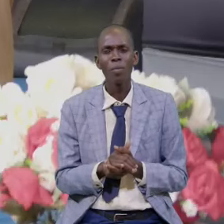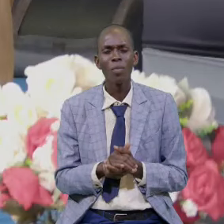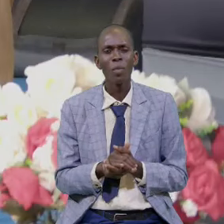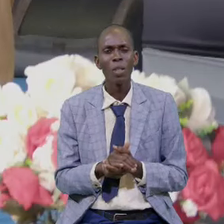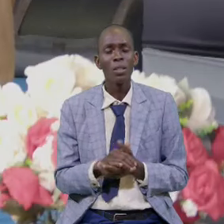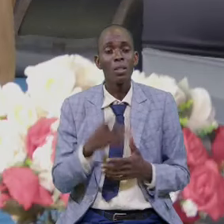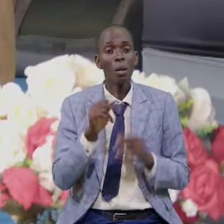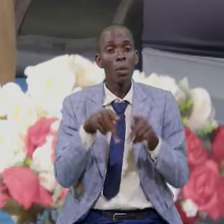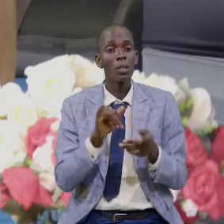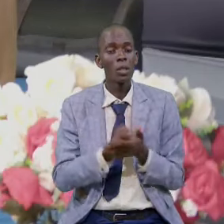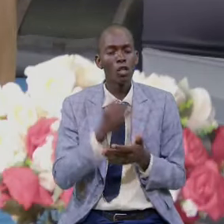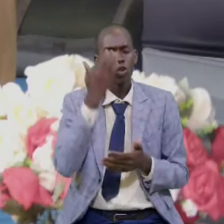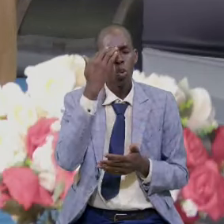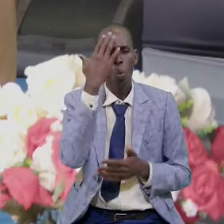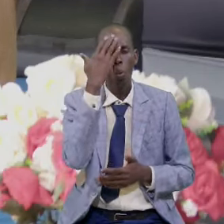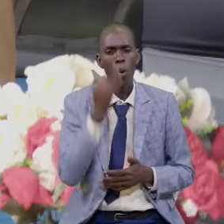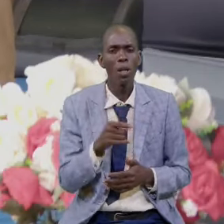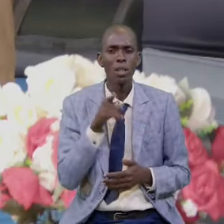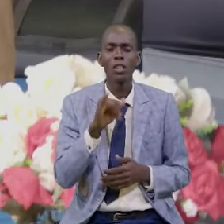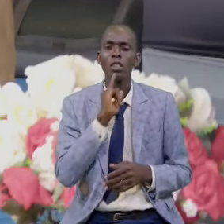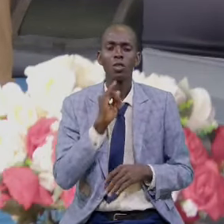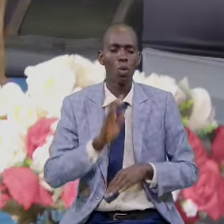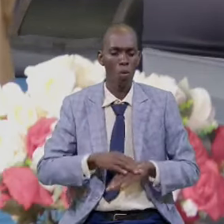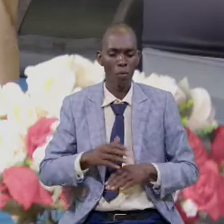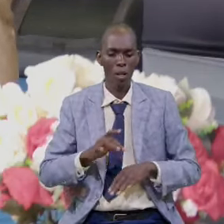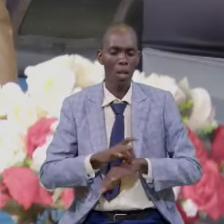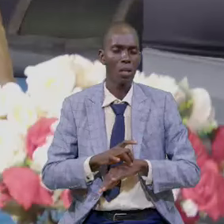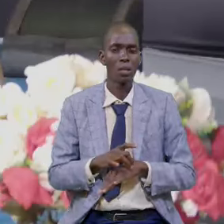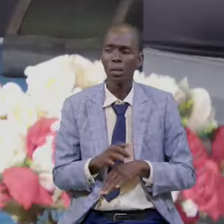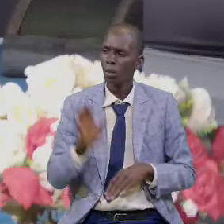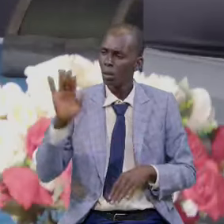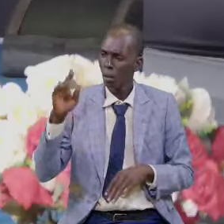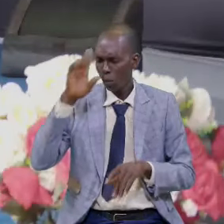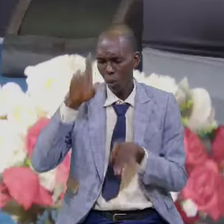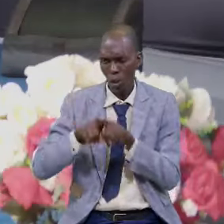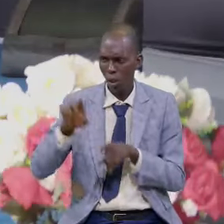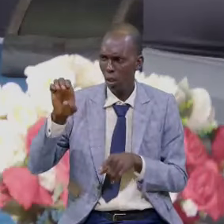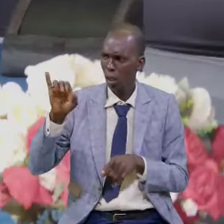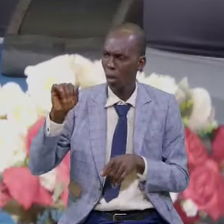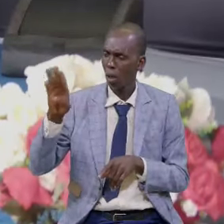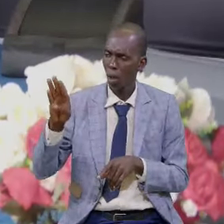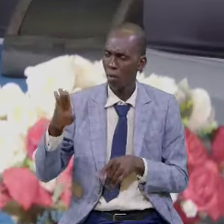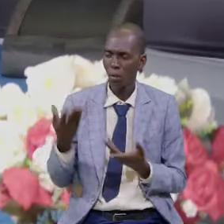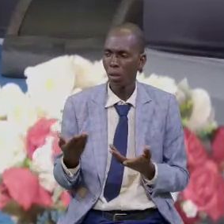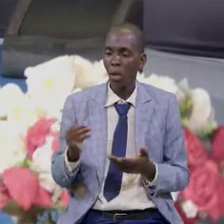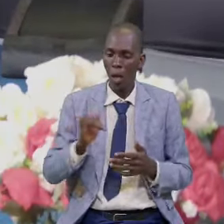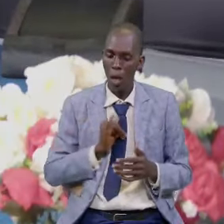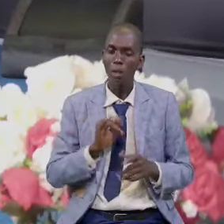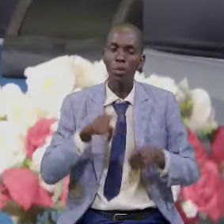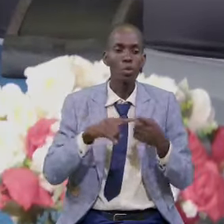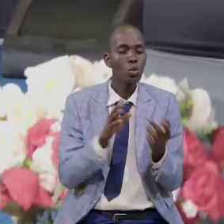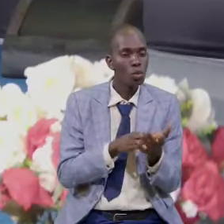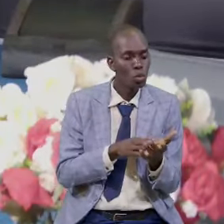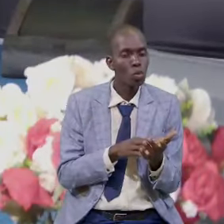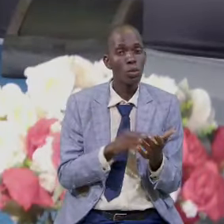earth, planet earth, is there not a cause? I am at school. I'm studying now, but the study and the